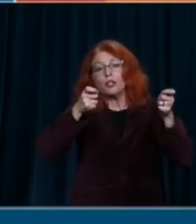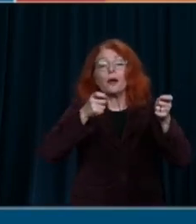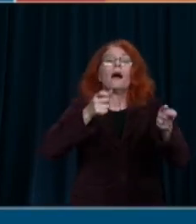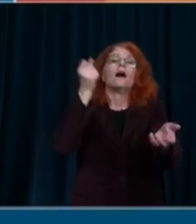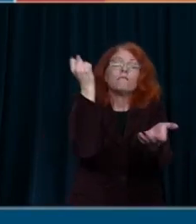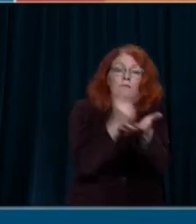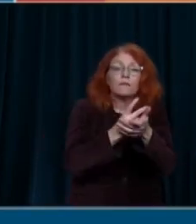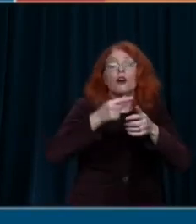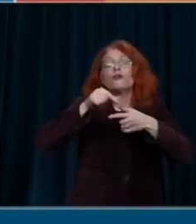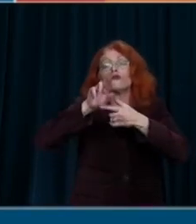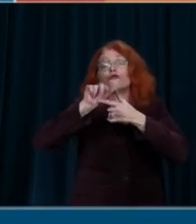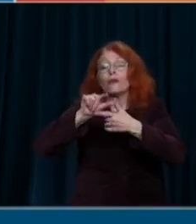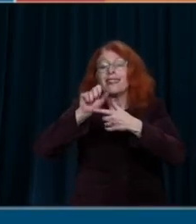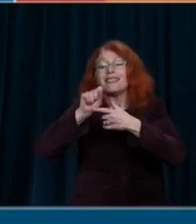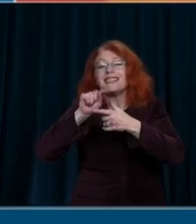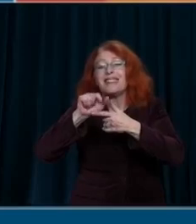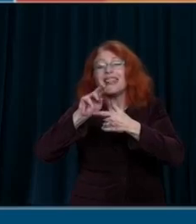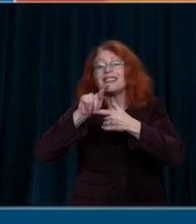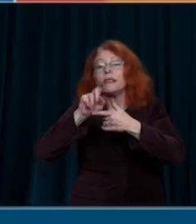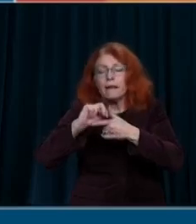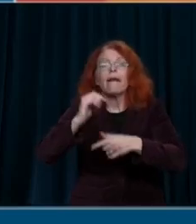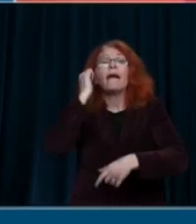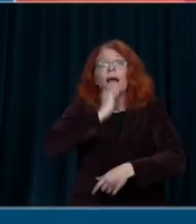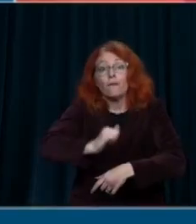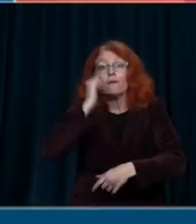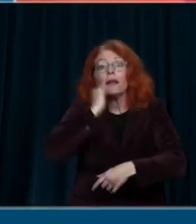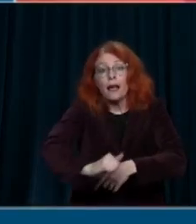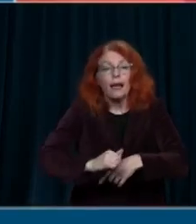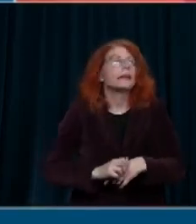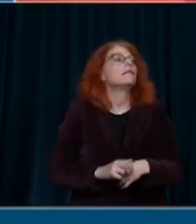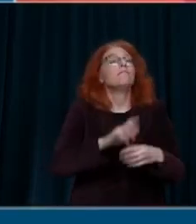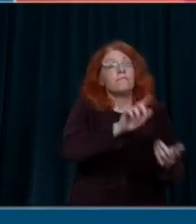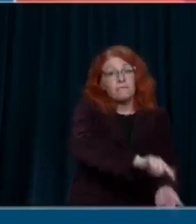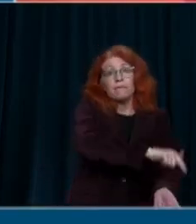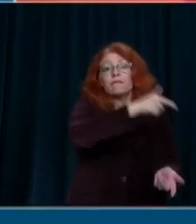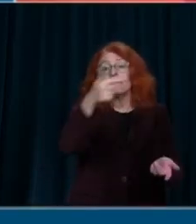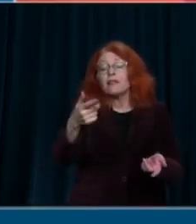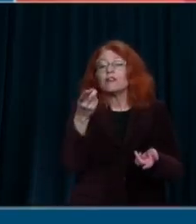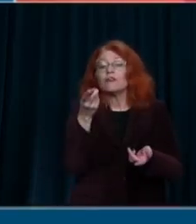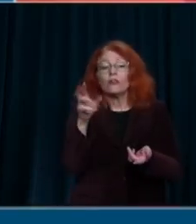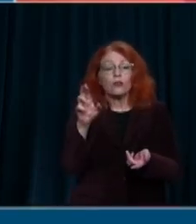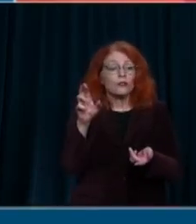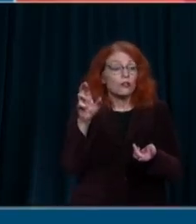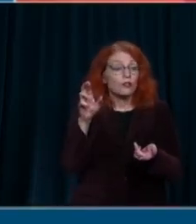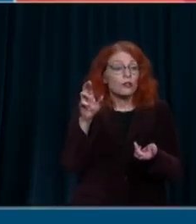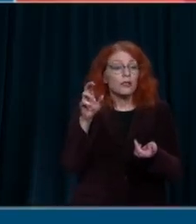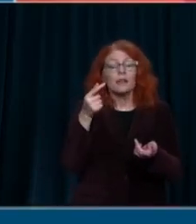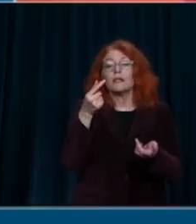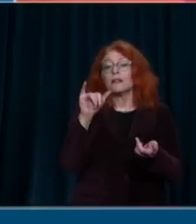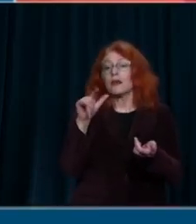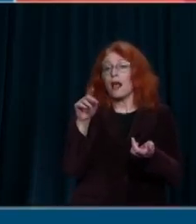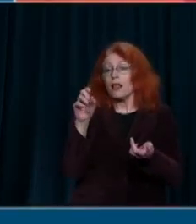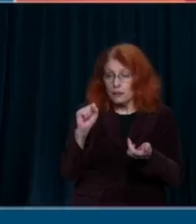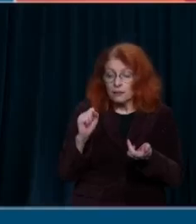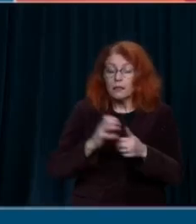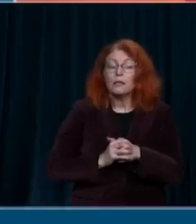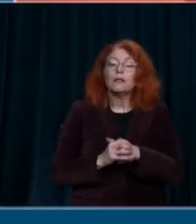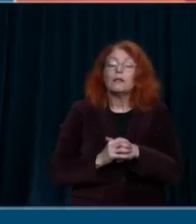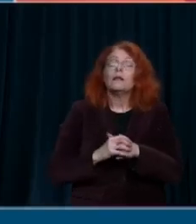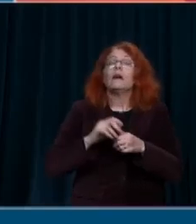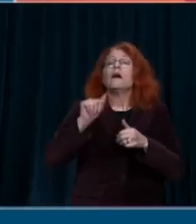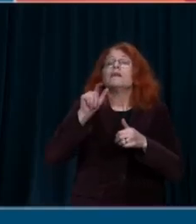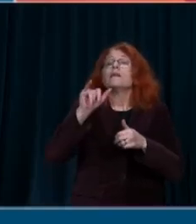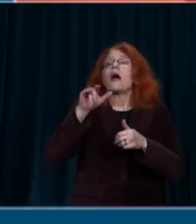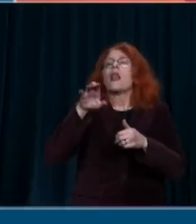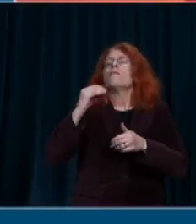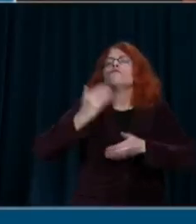by Greg Stanton on an everyday basis. Back to you, Dr. Giles. The asylum